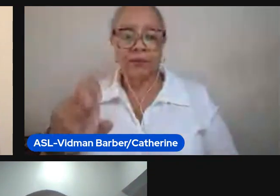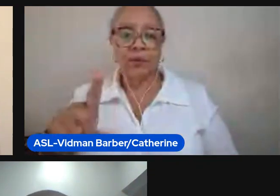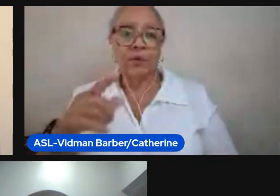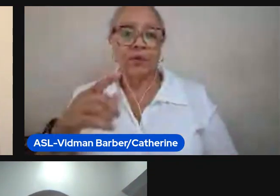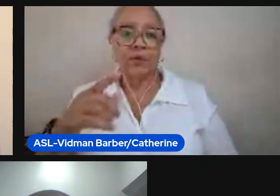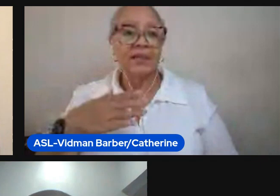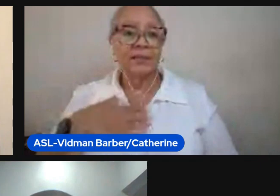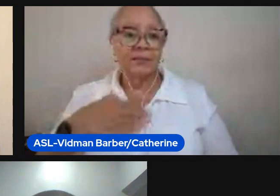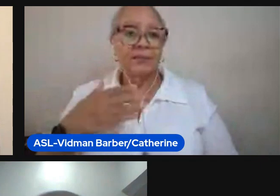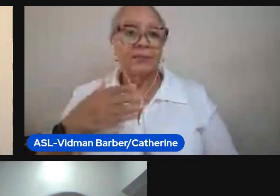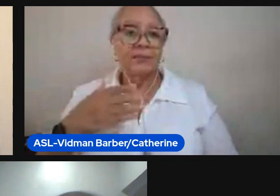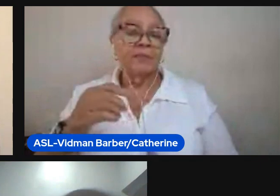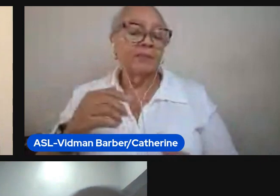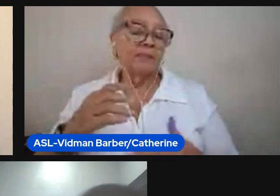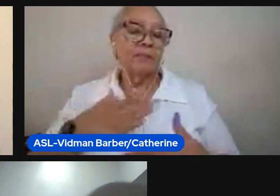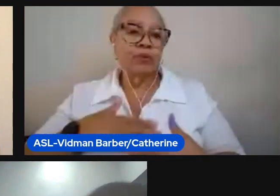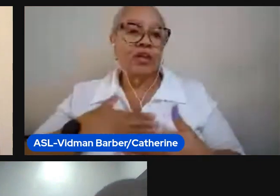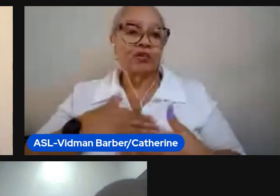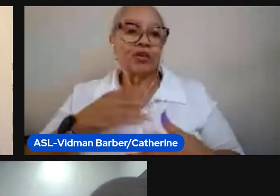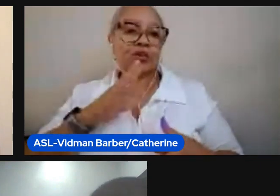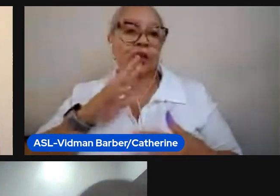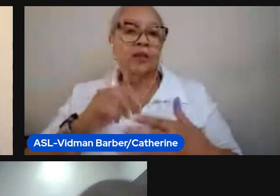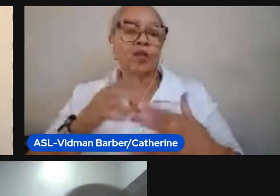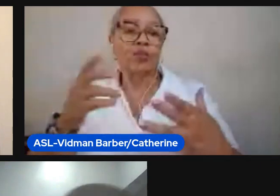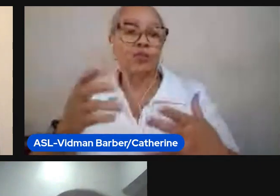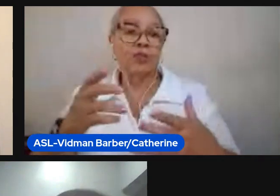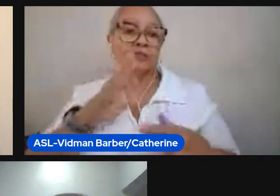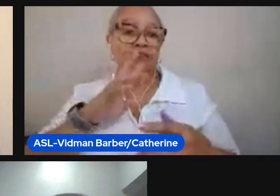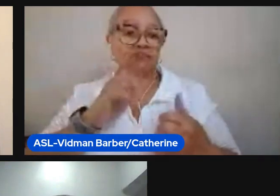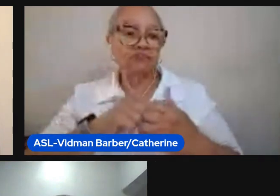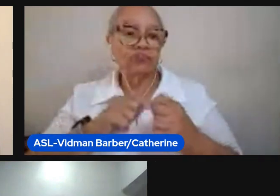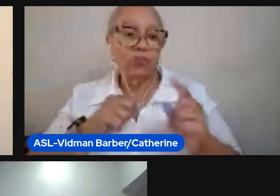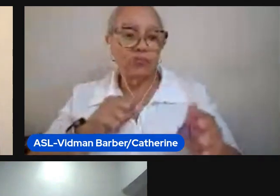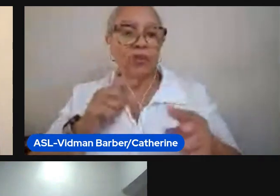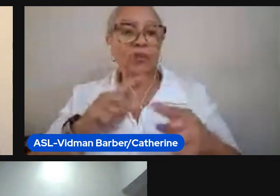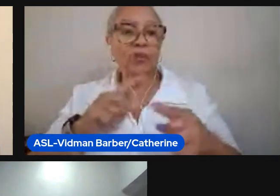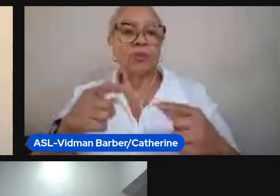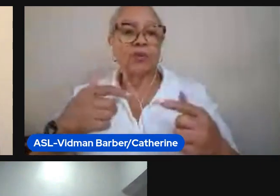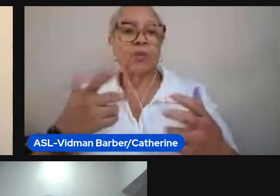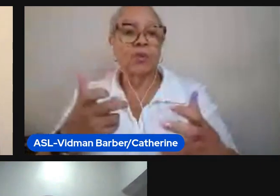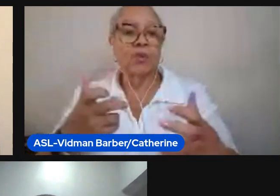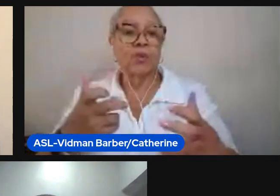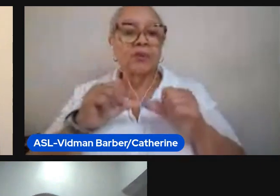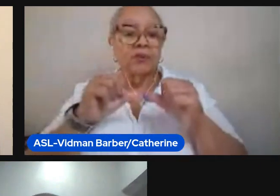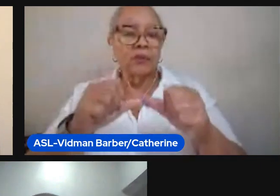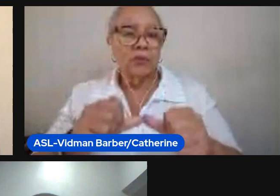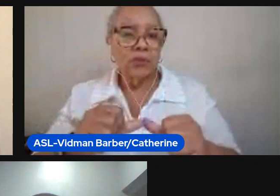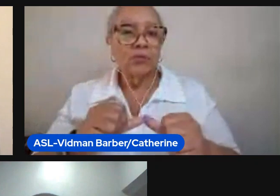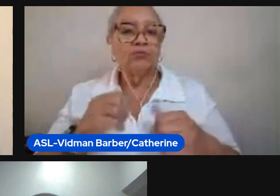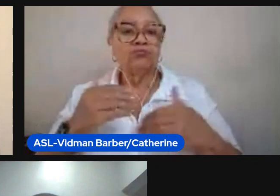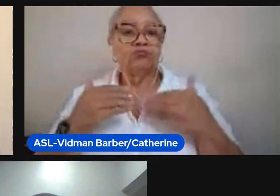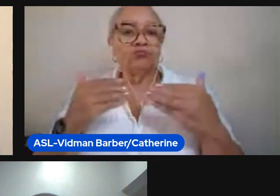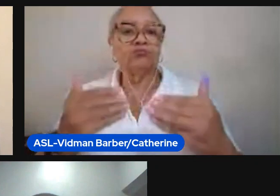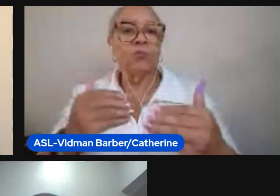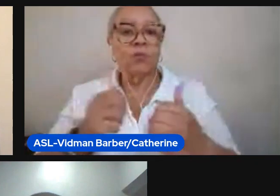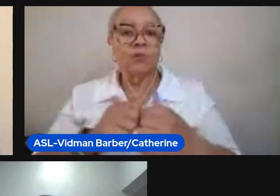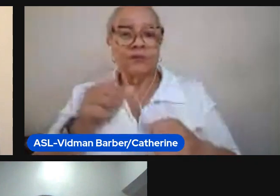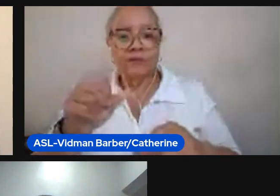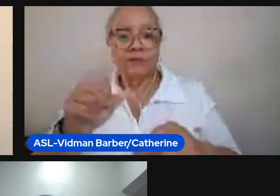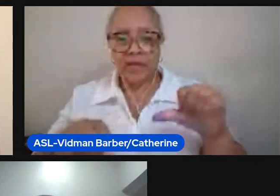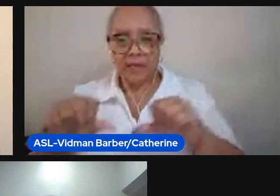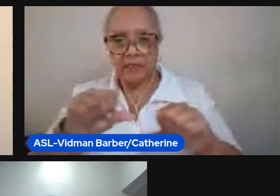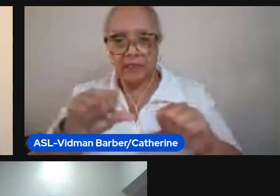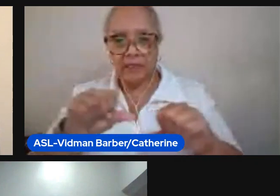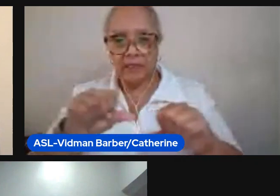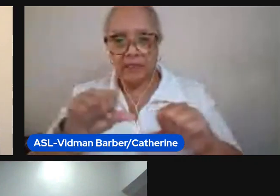to you. It's nice having a great science, and we do hope that you keep moving the science banner forward. Thank you so